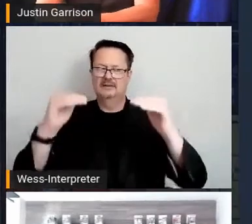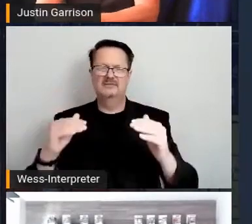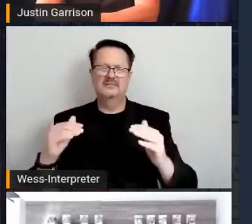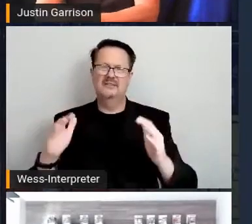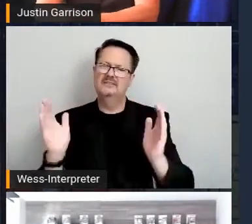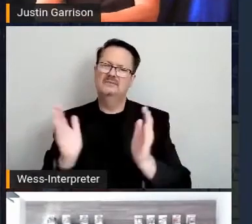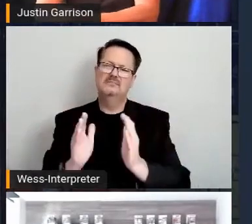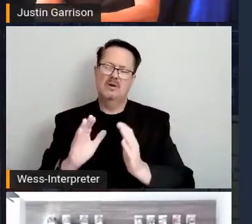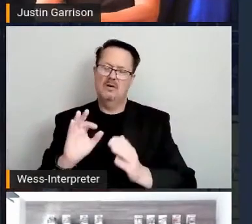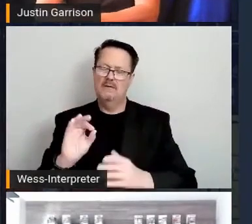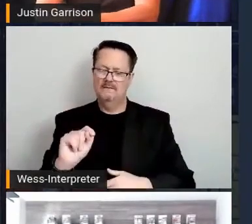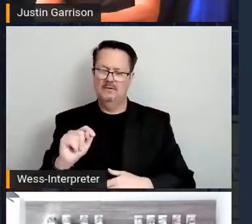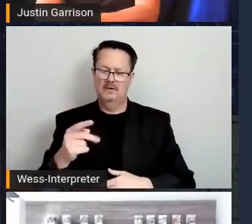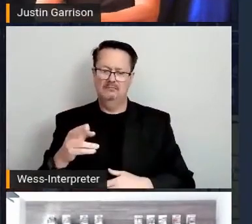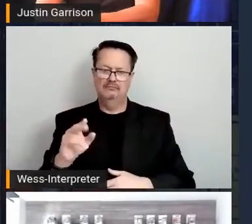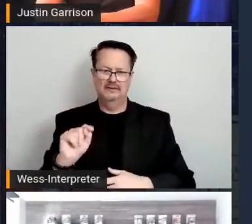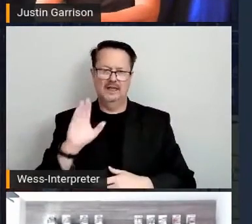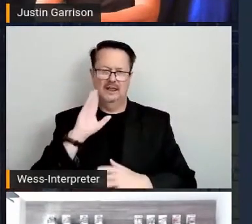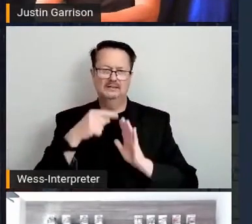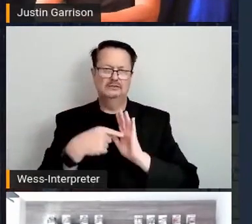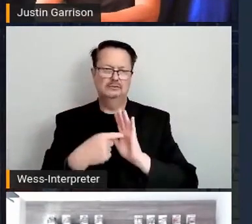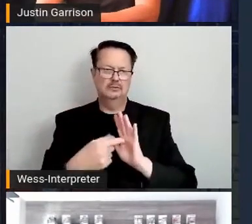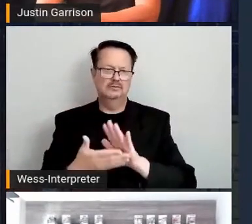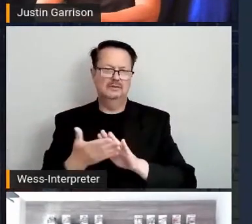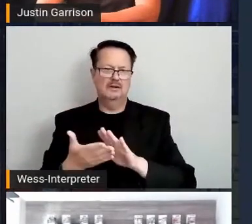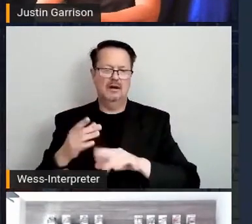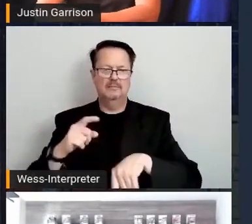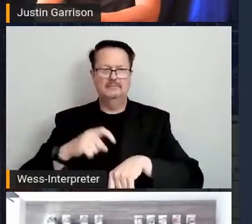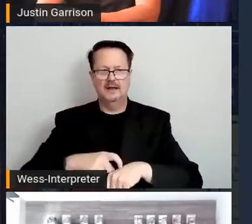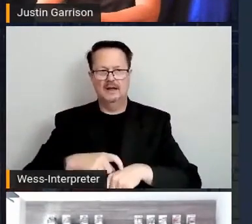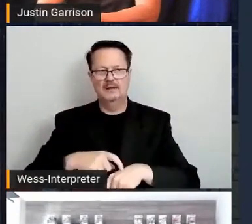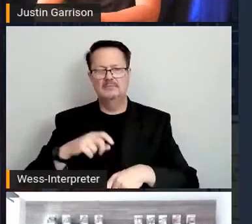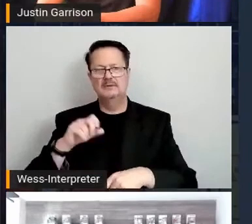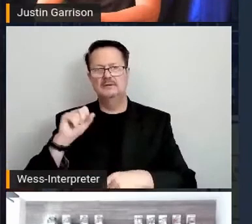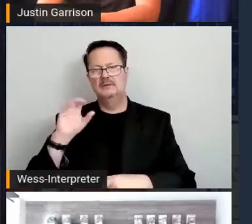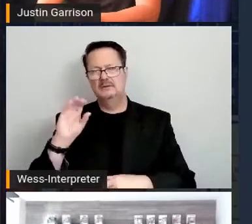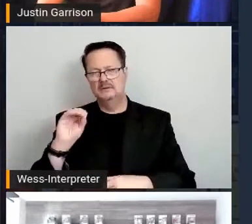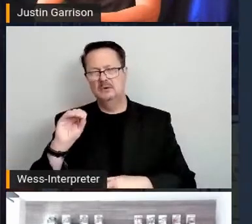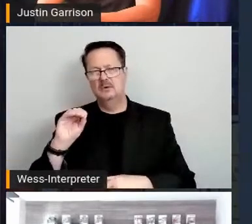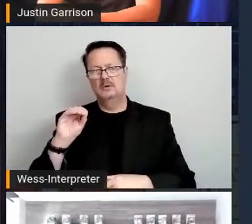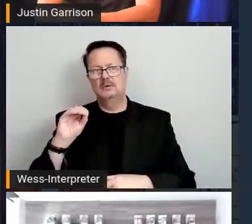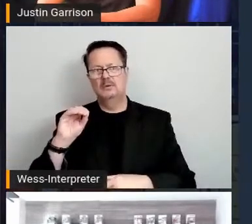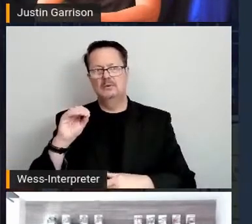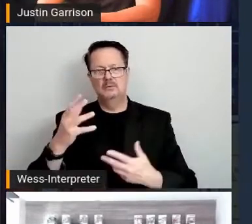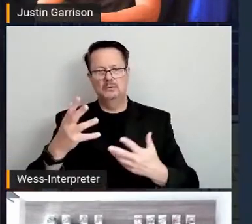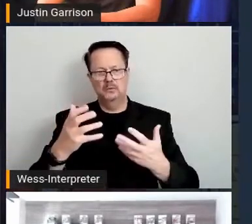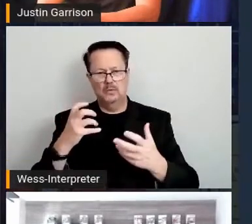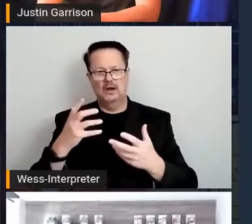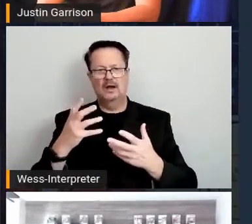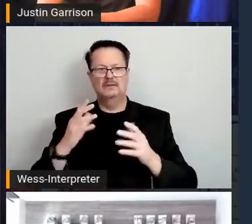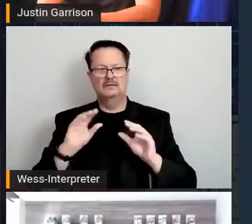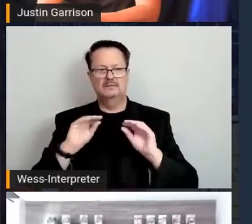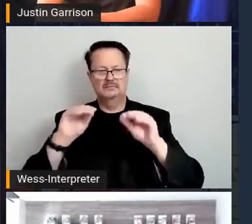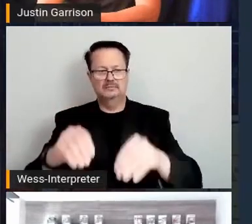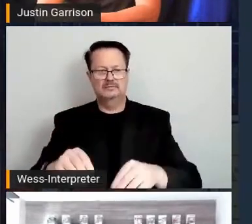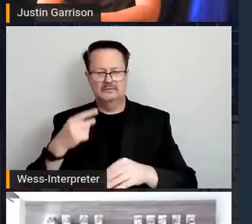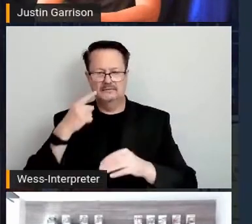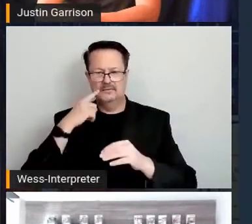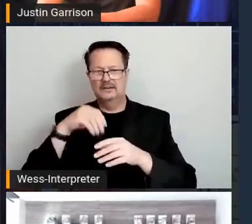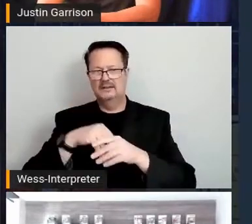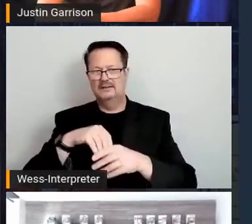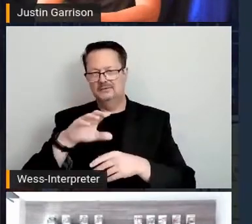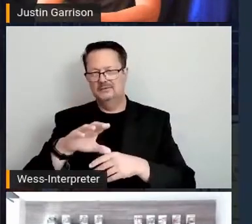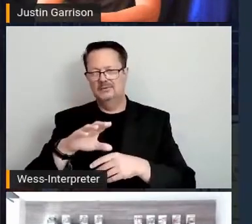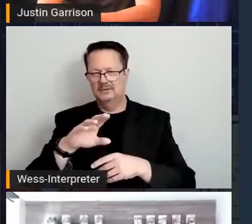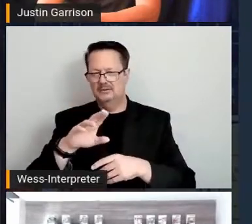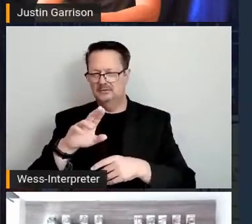shows itself in the uptime. So effectively, you want to bounce a node in your Kubernetes cluster, for example, or you want